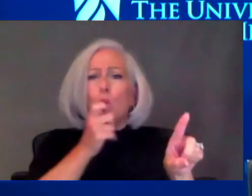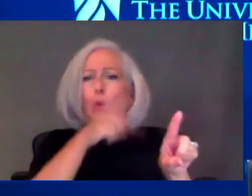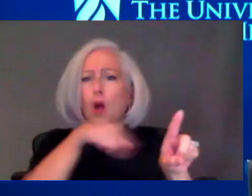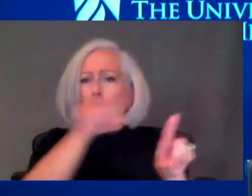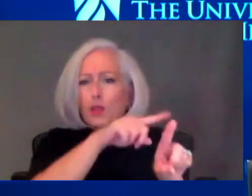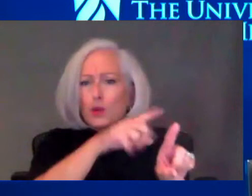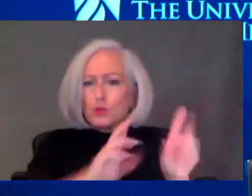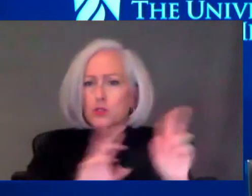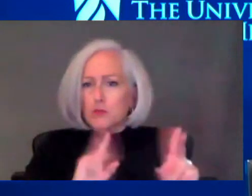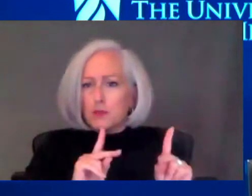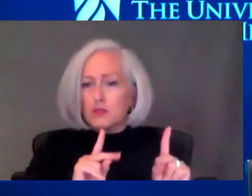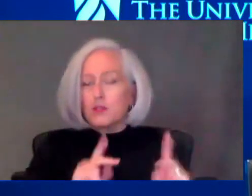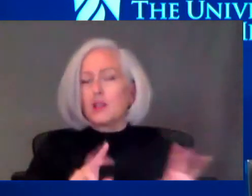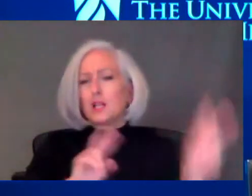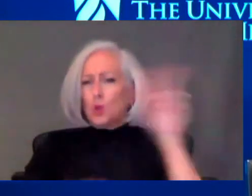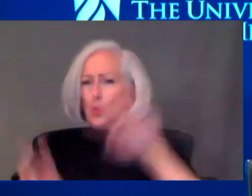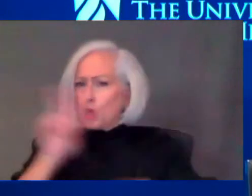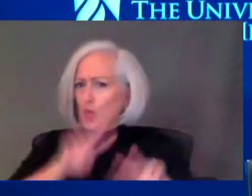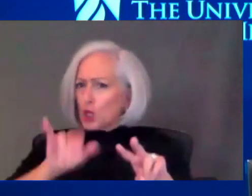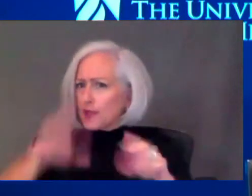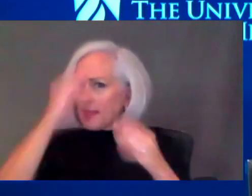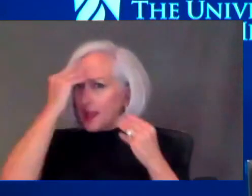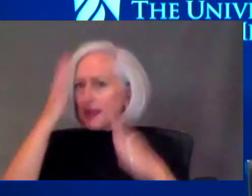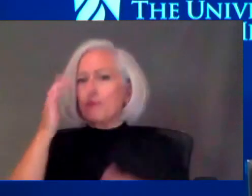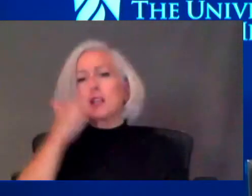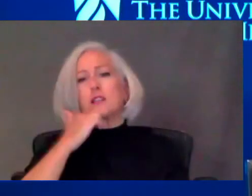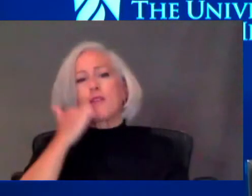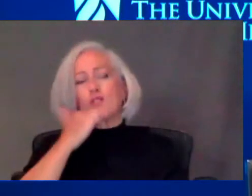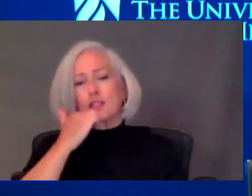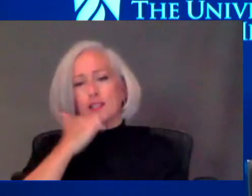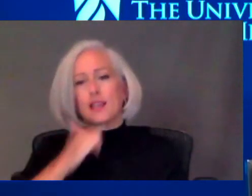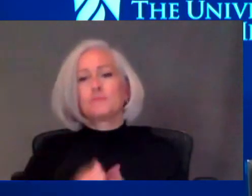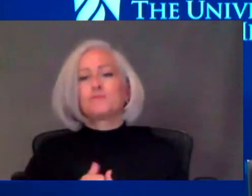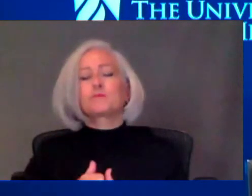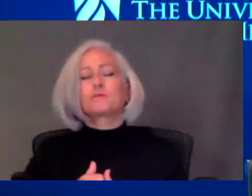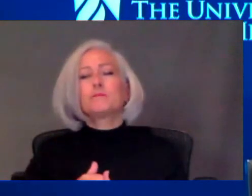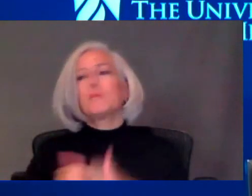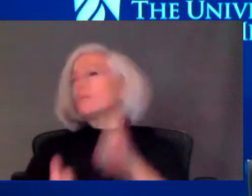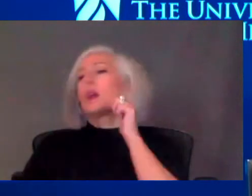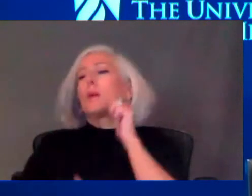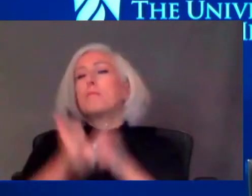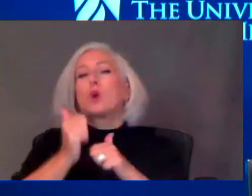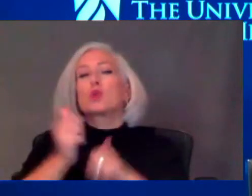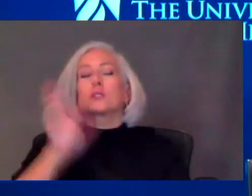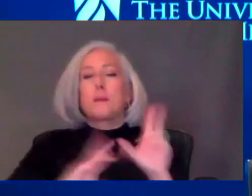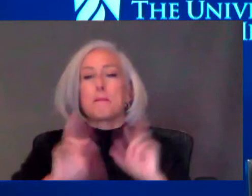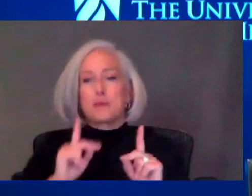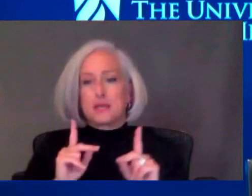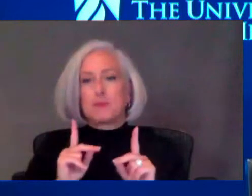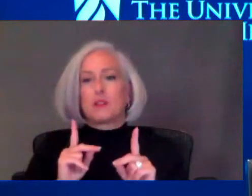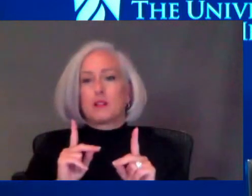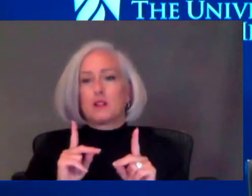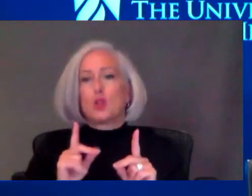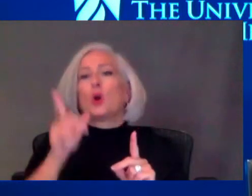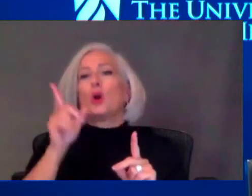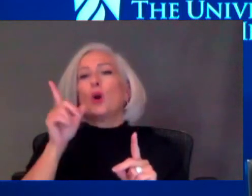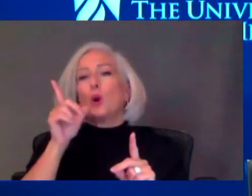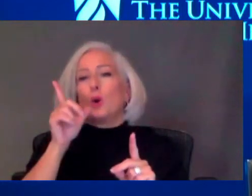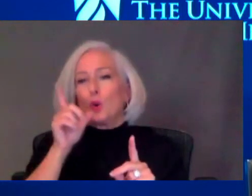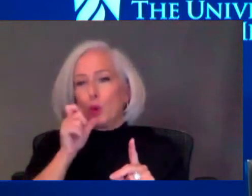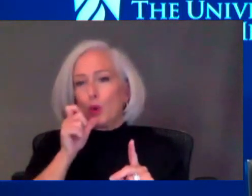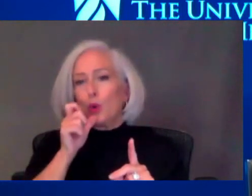getting chemotherapy. Then when you go even to the next step and say, who's dying from COVID-19 after